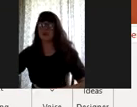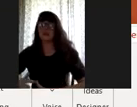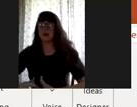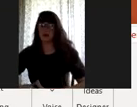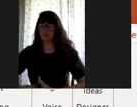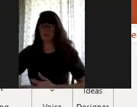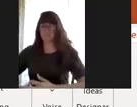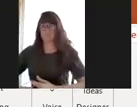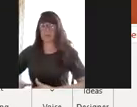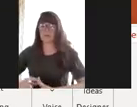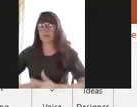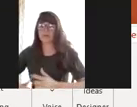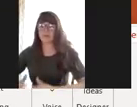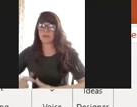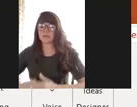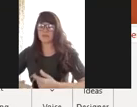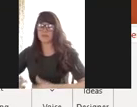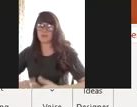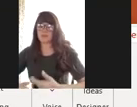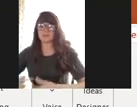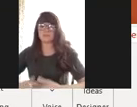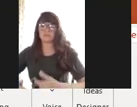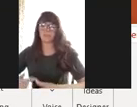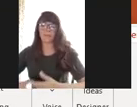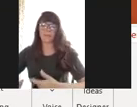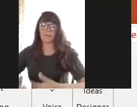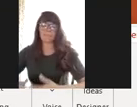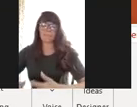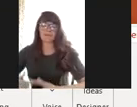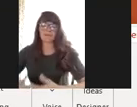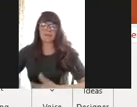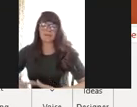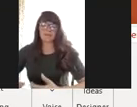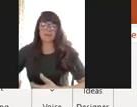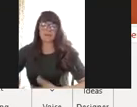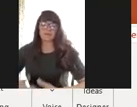now. Okay. I feel like that would go into experience. All right.